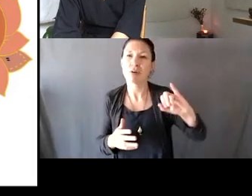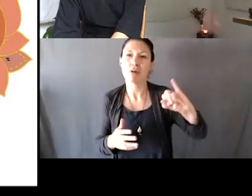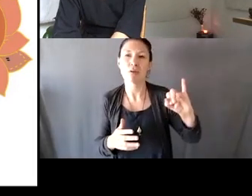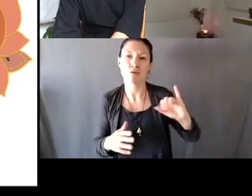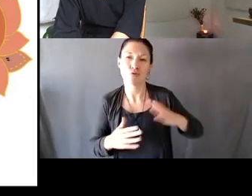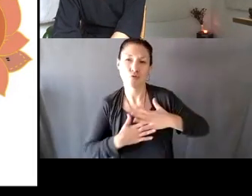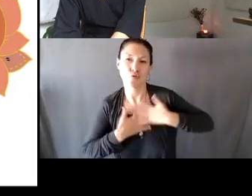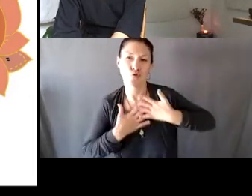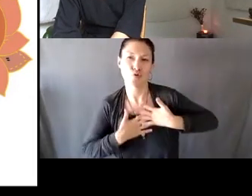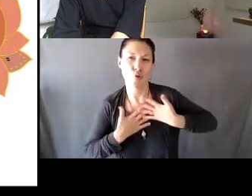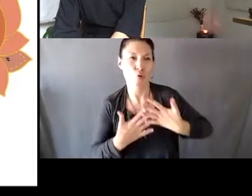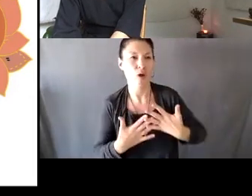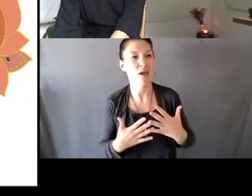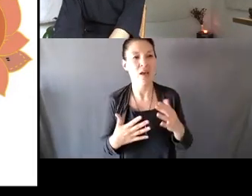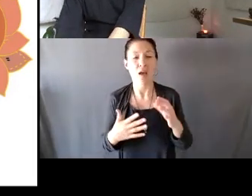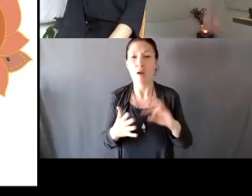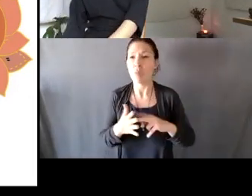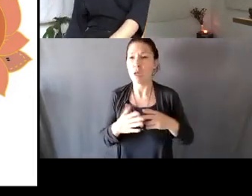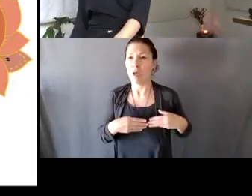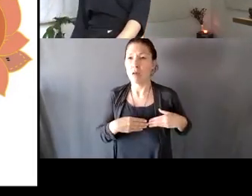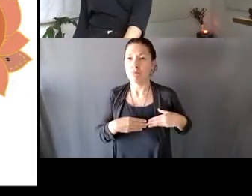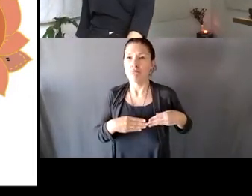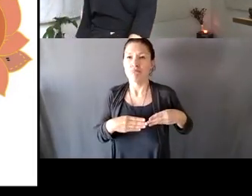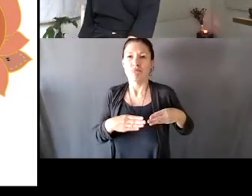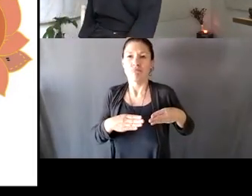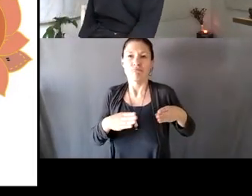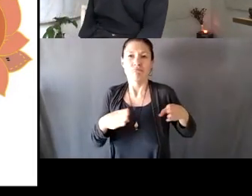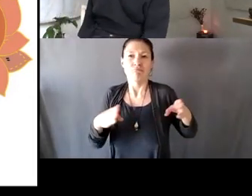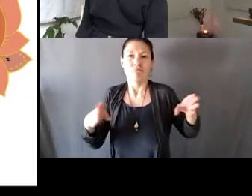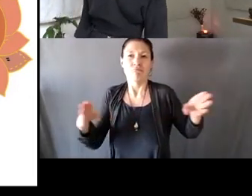that heat and really generate it around the body.